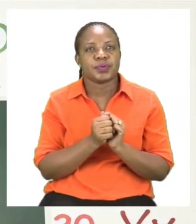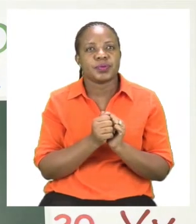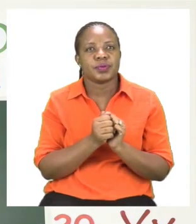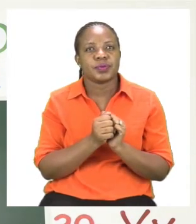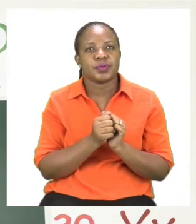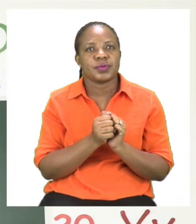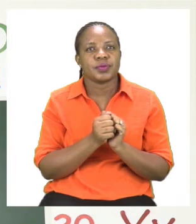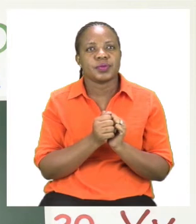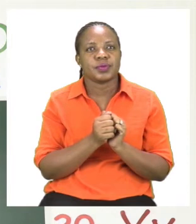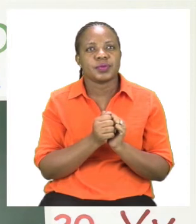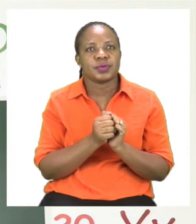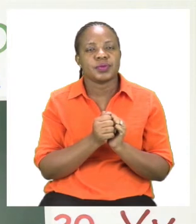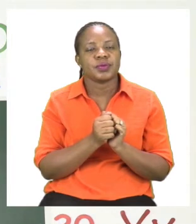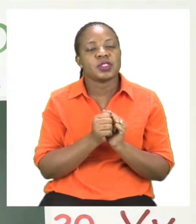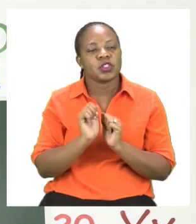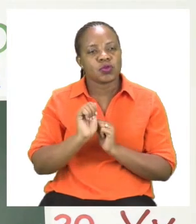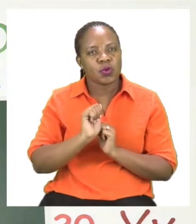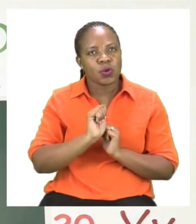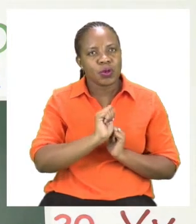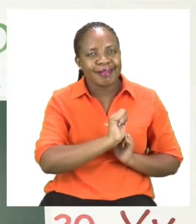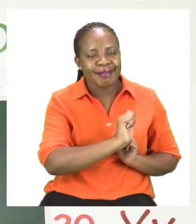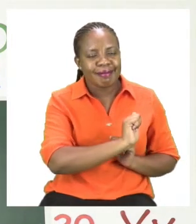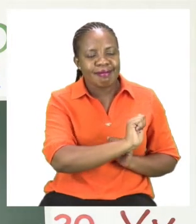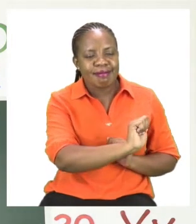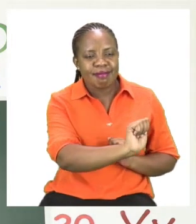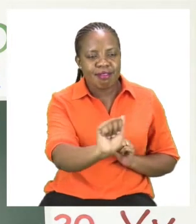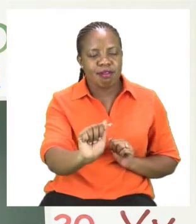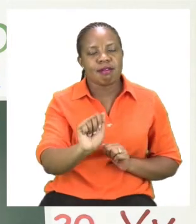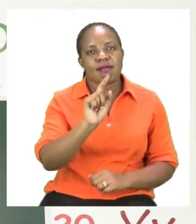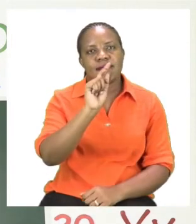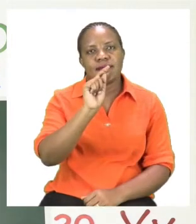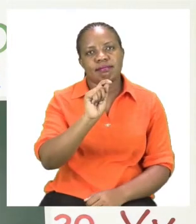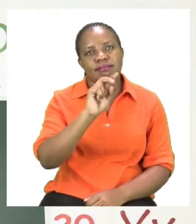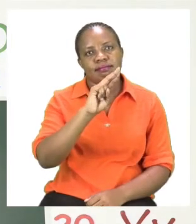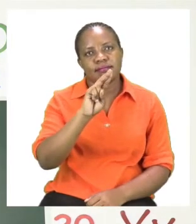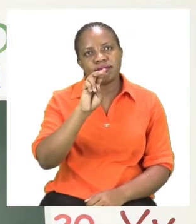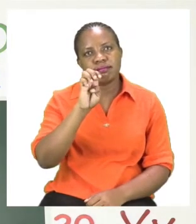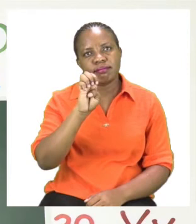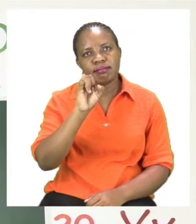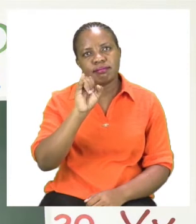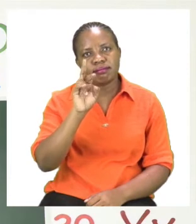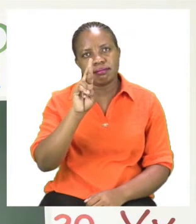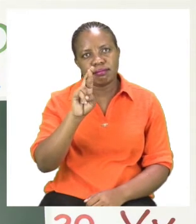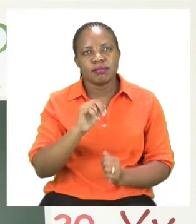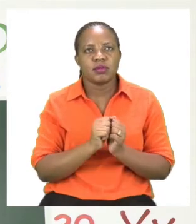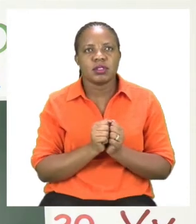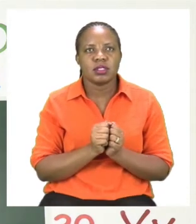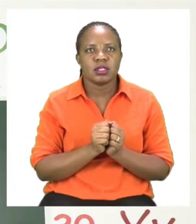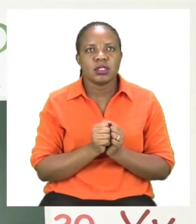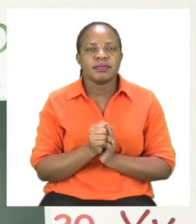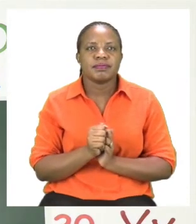belongs or ownership of something. So that is the difference between a regular